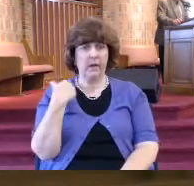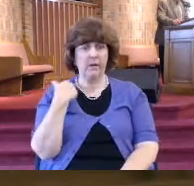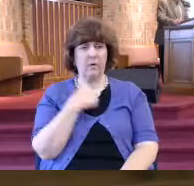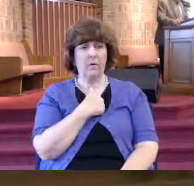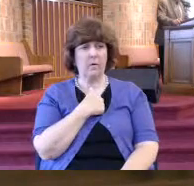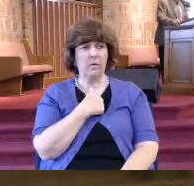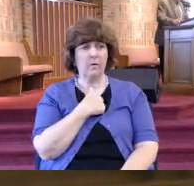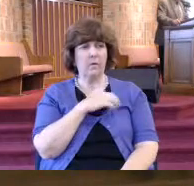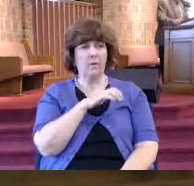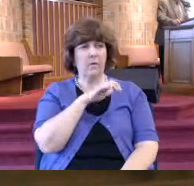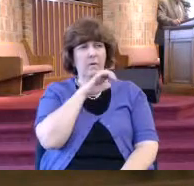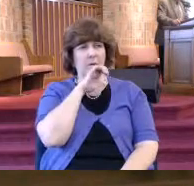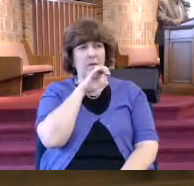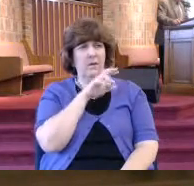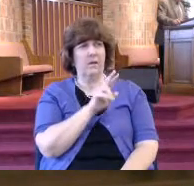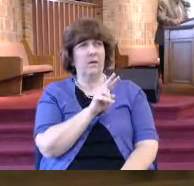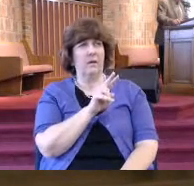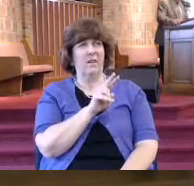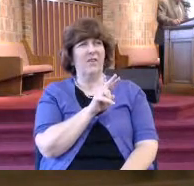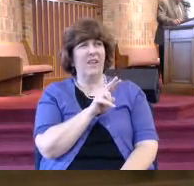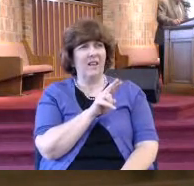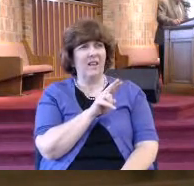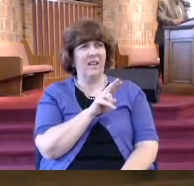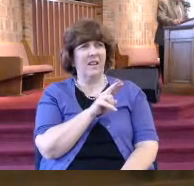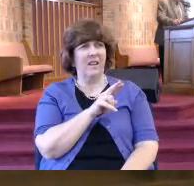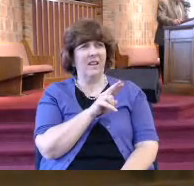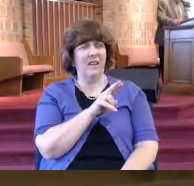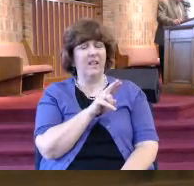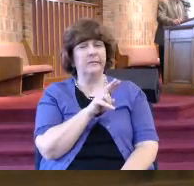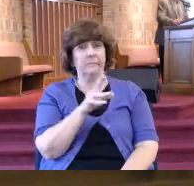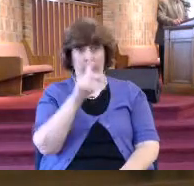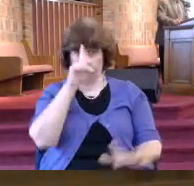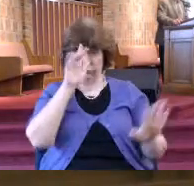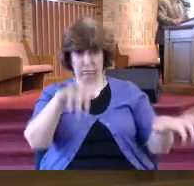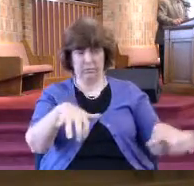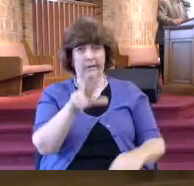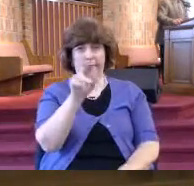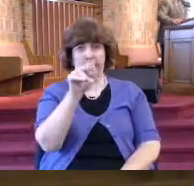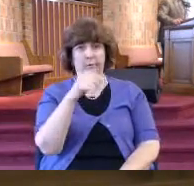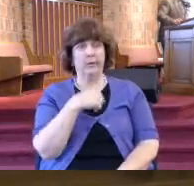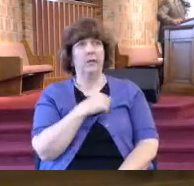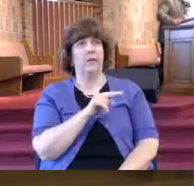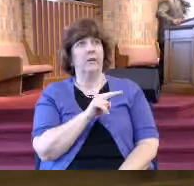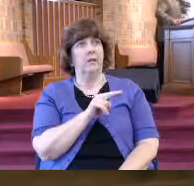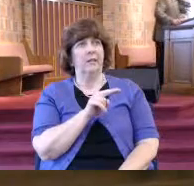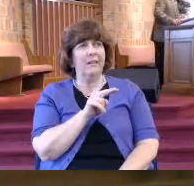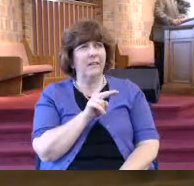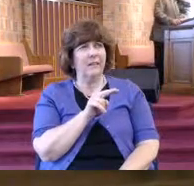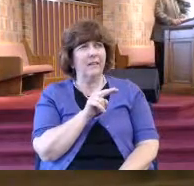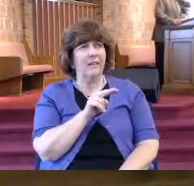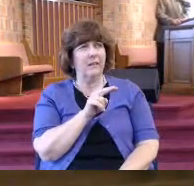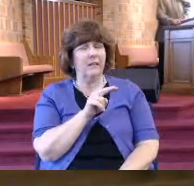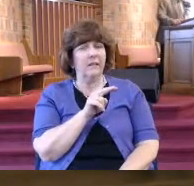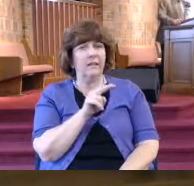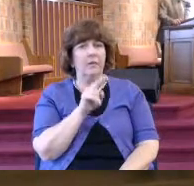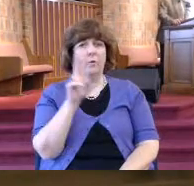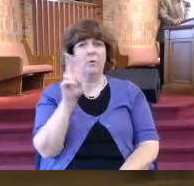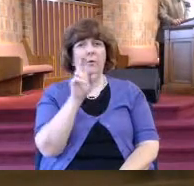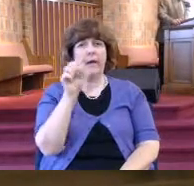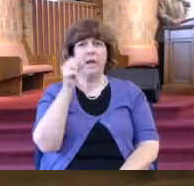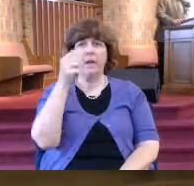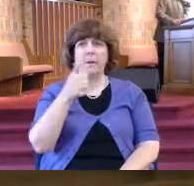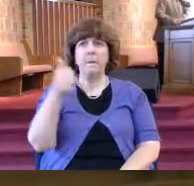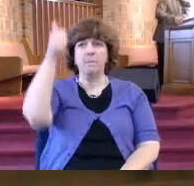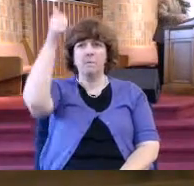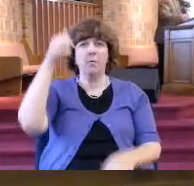with some dismay, but certainly not shock, when the Supreme Court ruled that